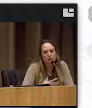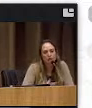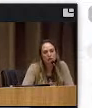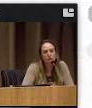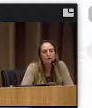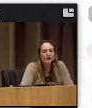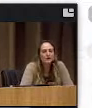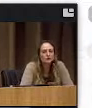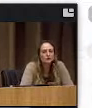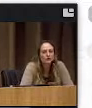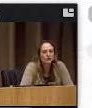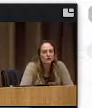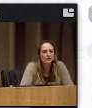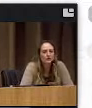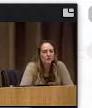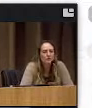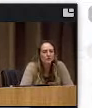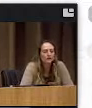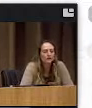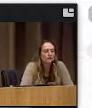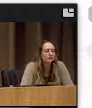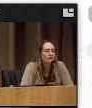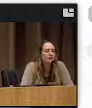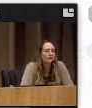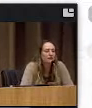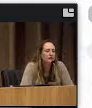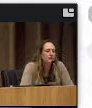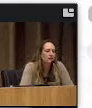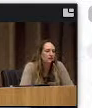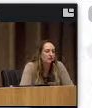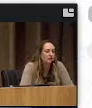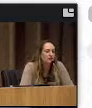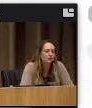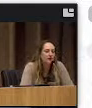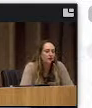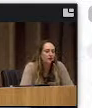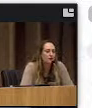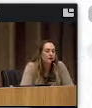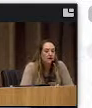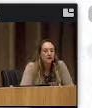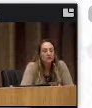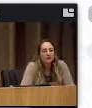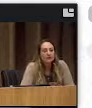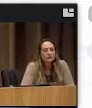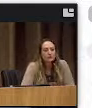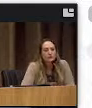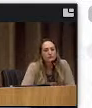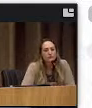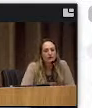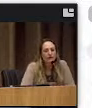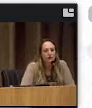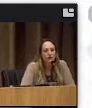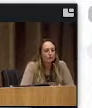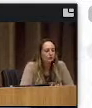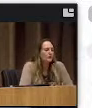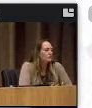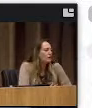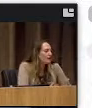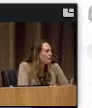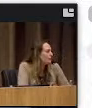every time we could see a new patient and help the secretary,